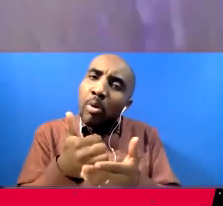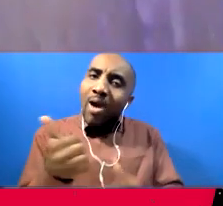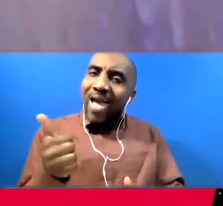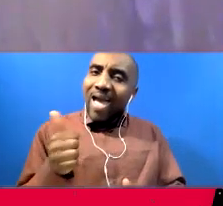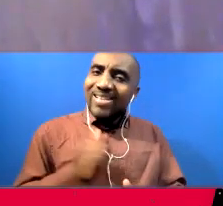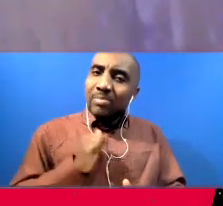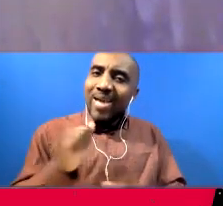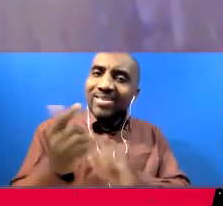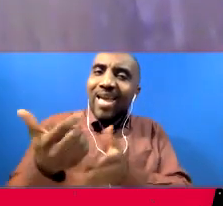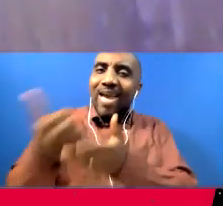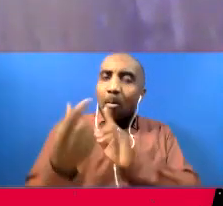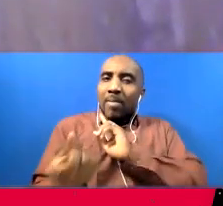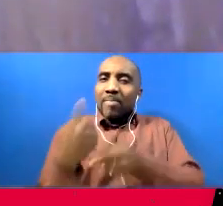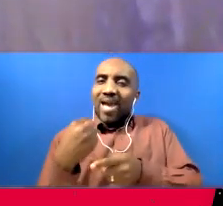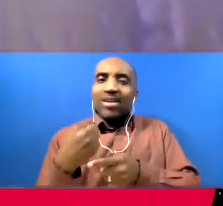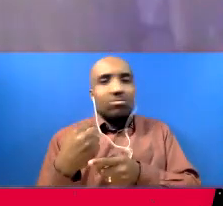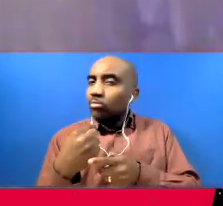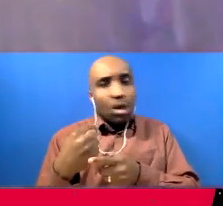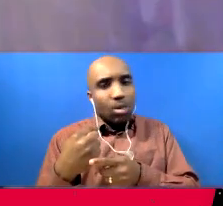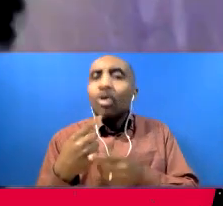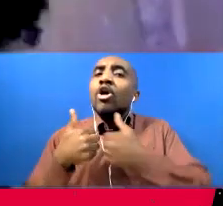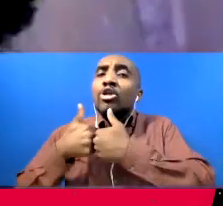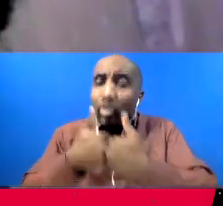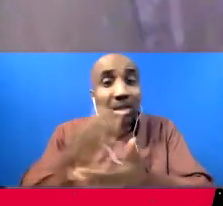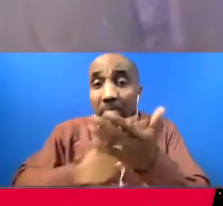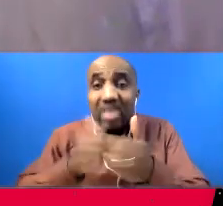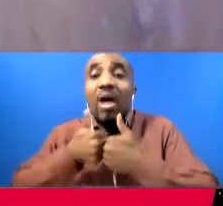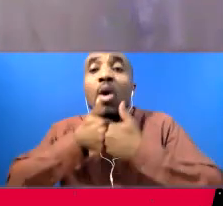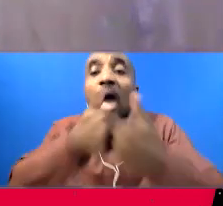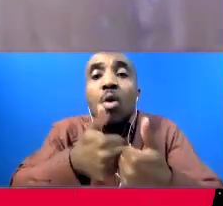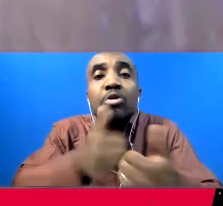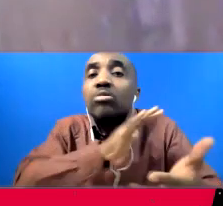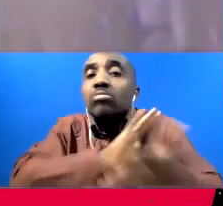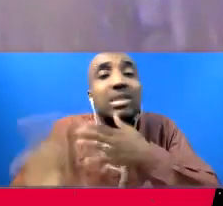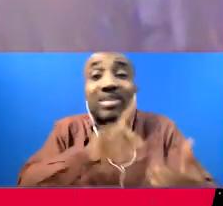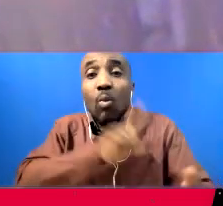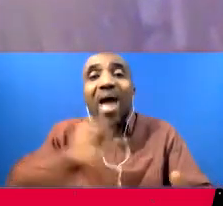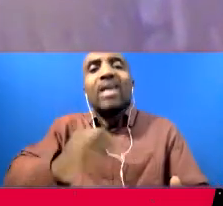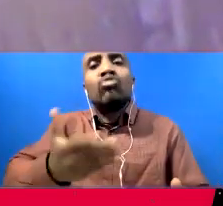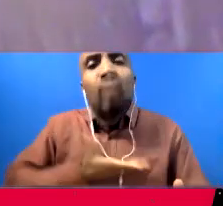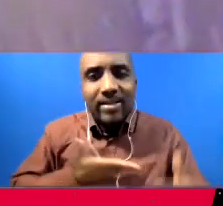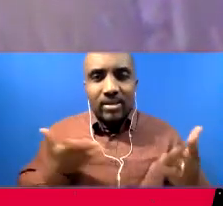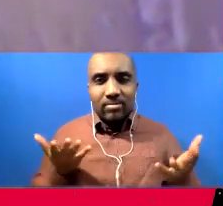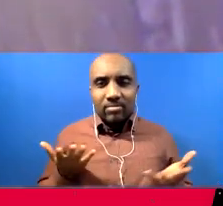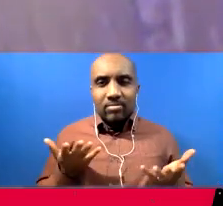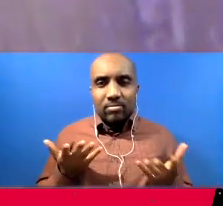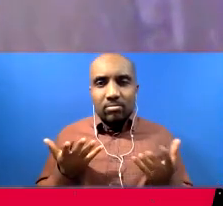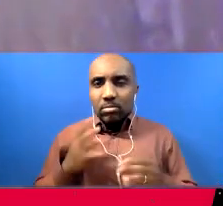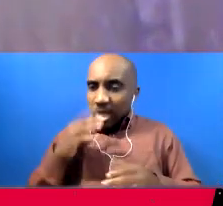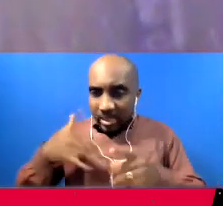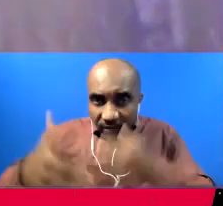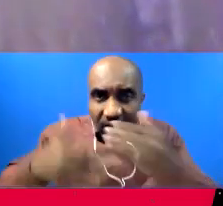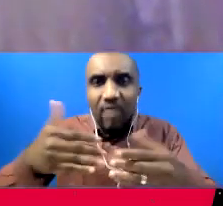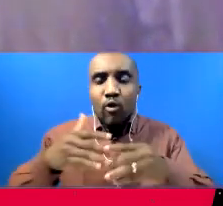of reciprocation. Solidarity is, however, about seeing the ways in which our survival and freedom